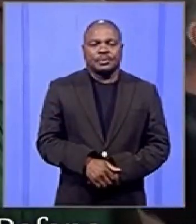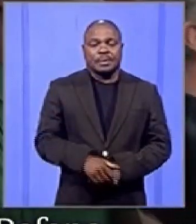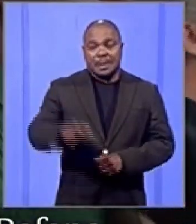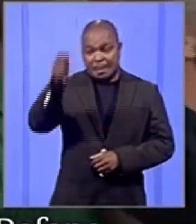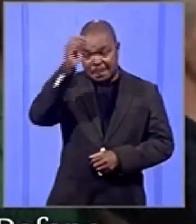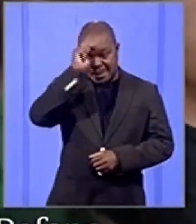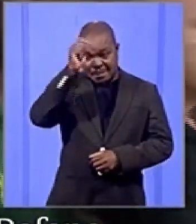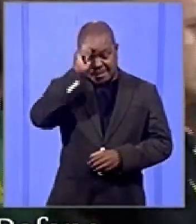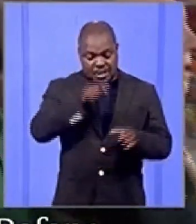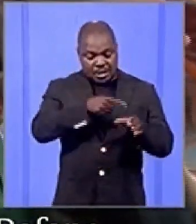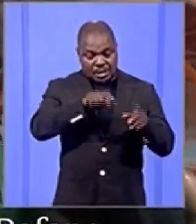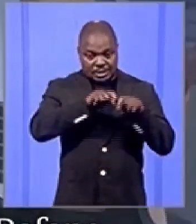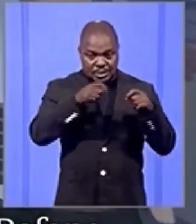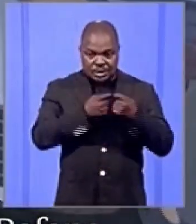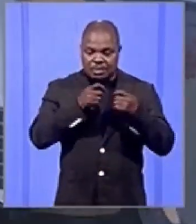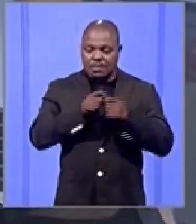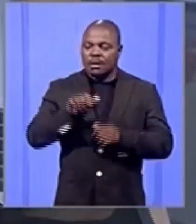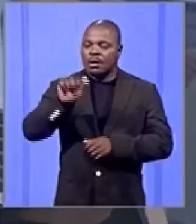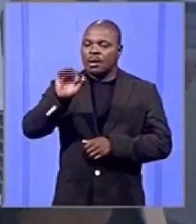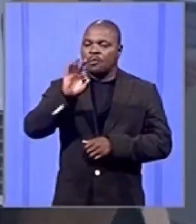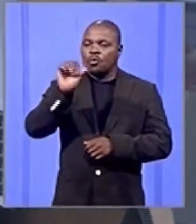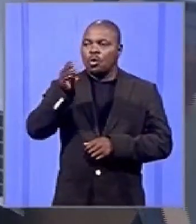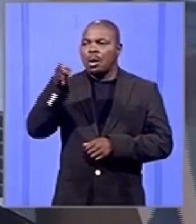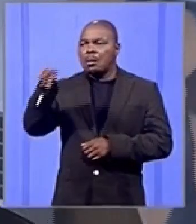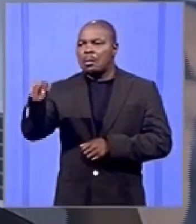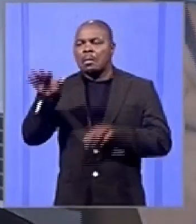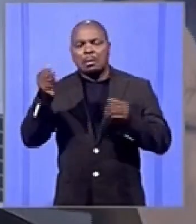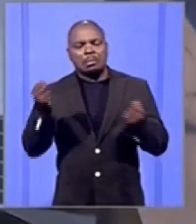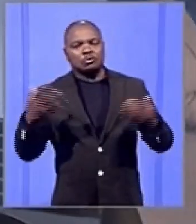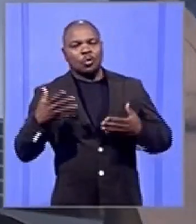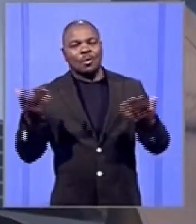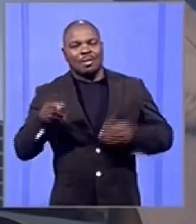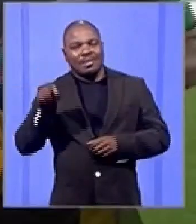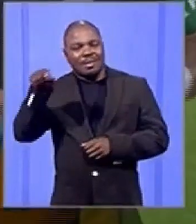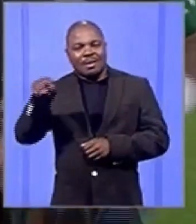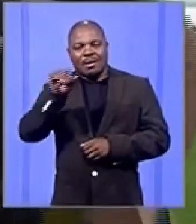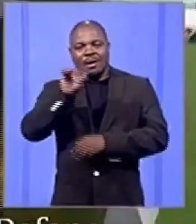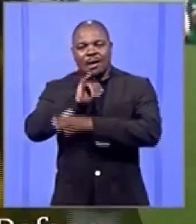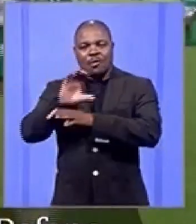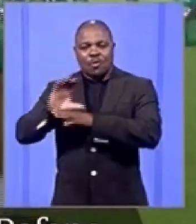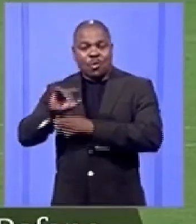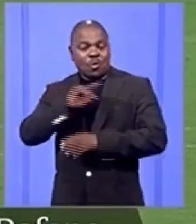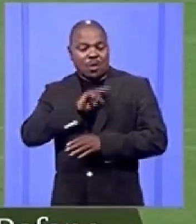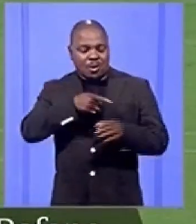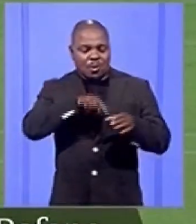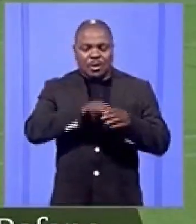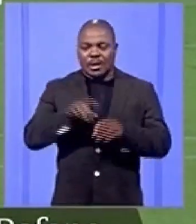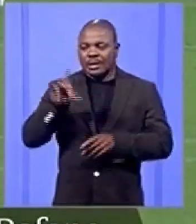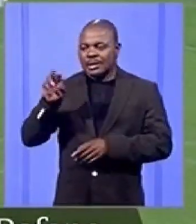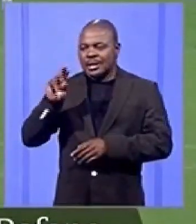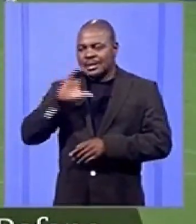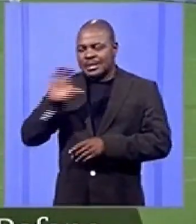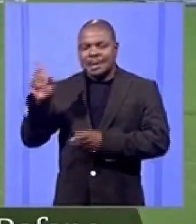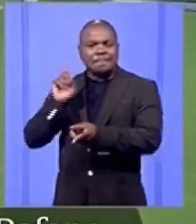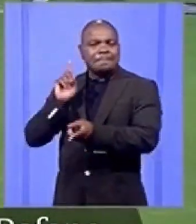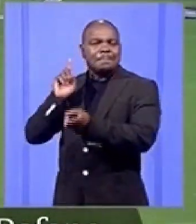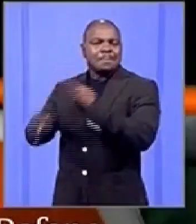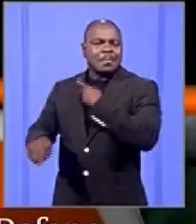Bafana ba makaditse ba bangata dipapading tsa AFCON tse bapalwang Ivory Coast ka morao hlola naha ya DRC taong ya